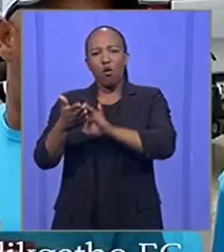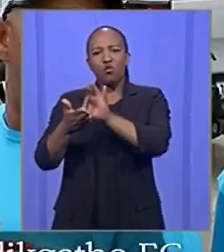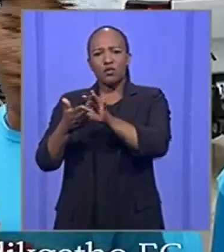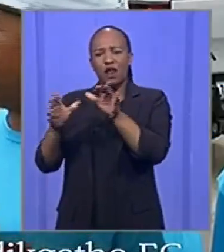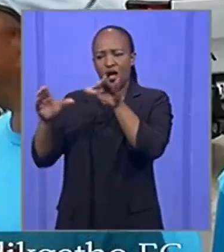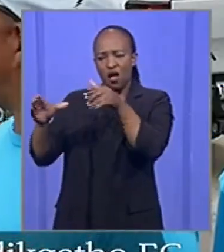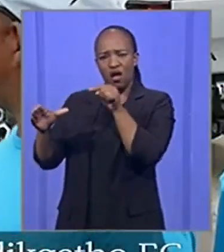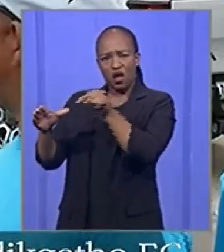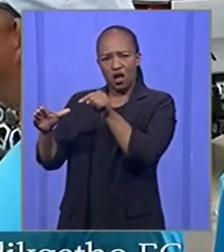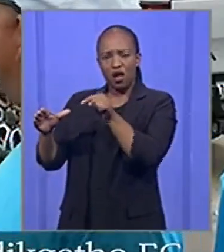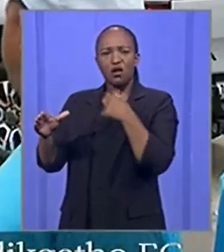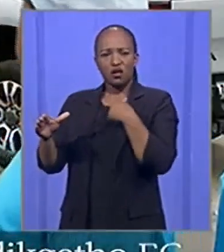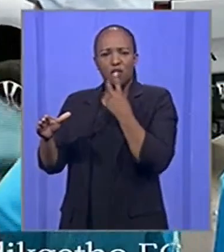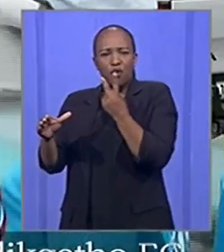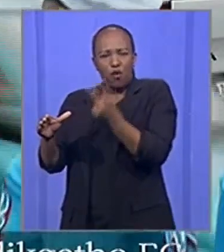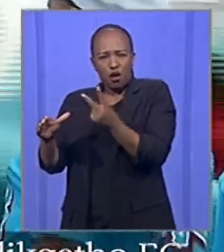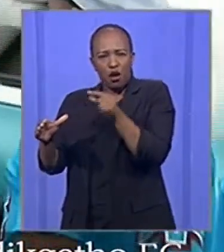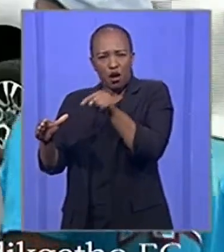there's a